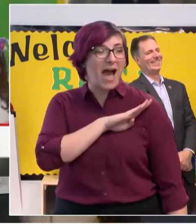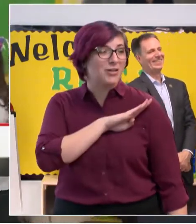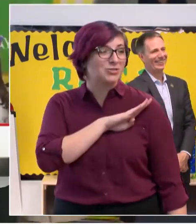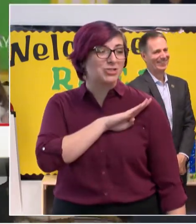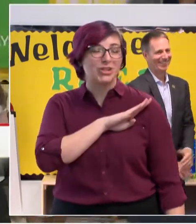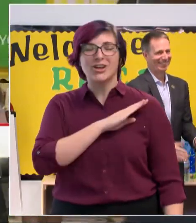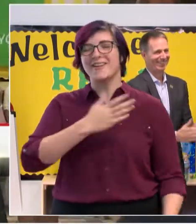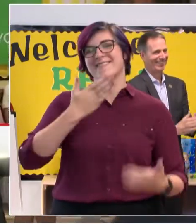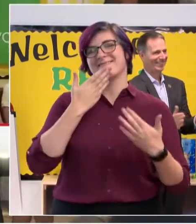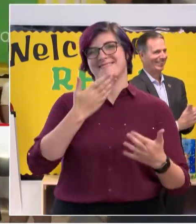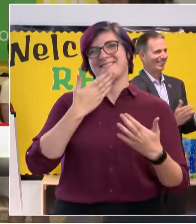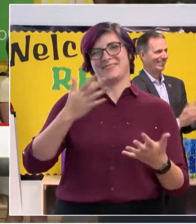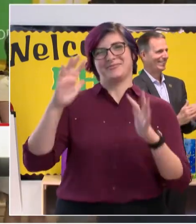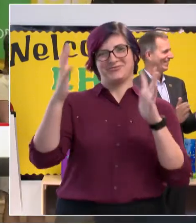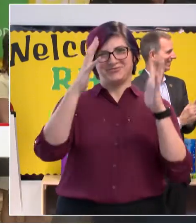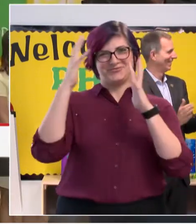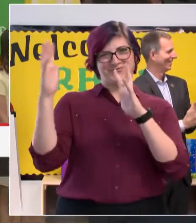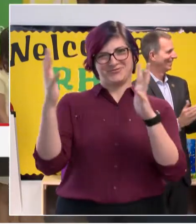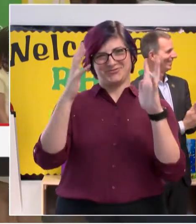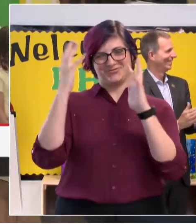Bowser.